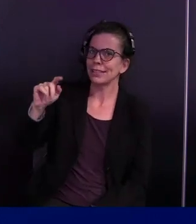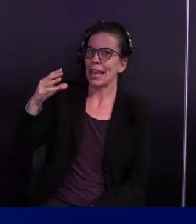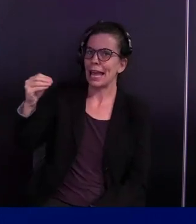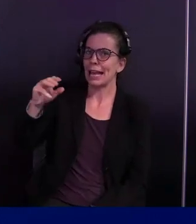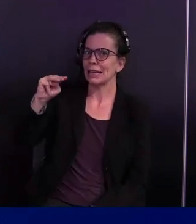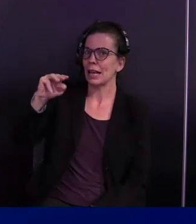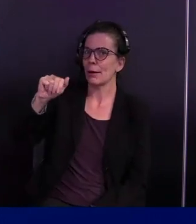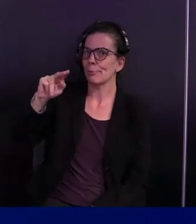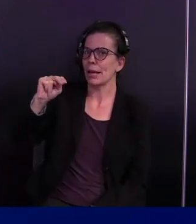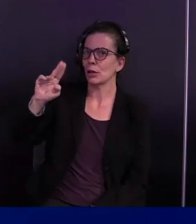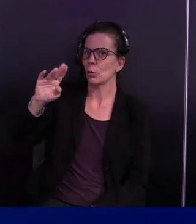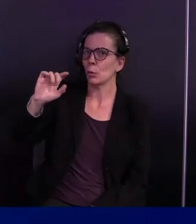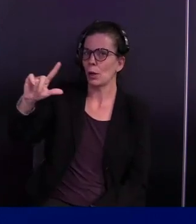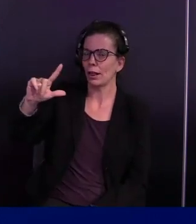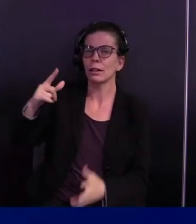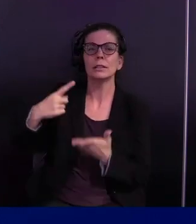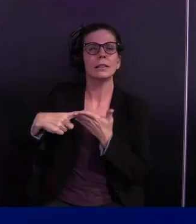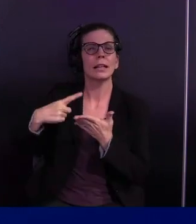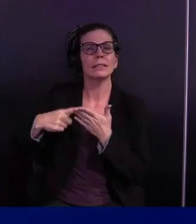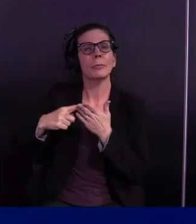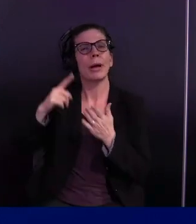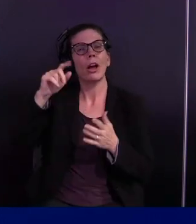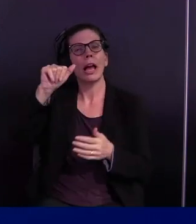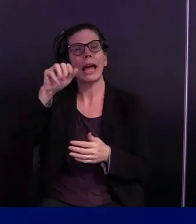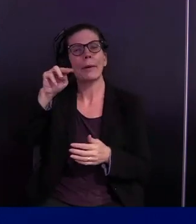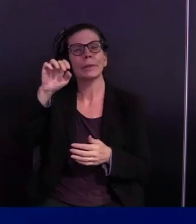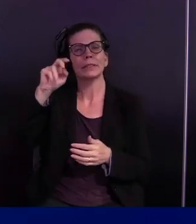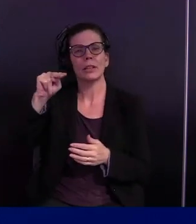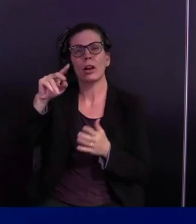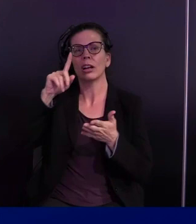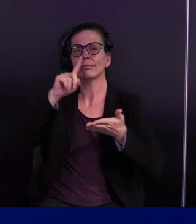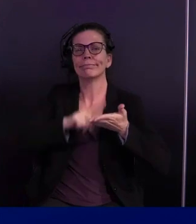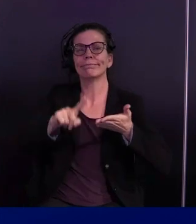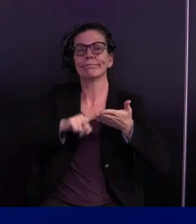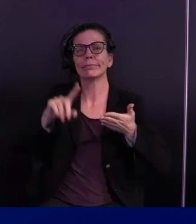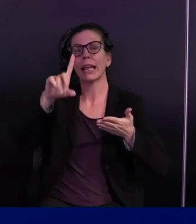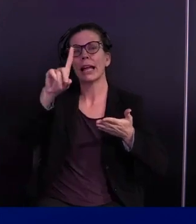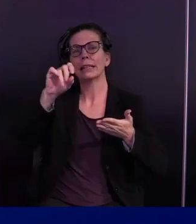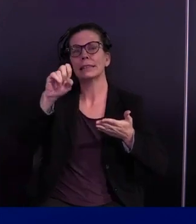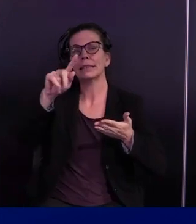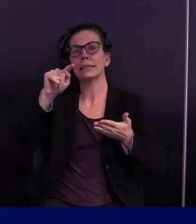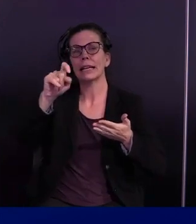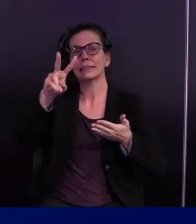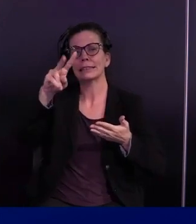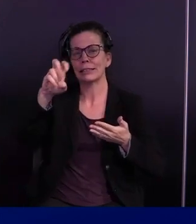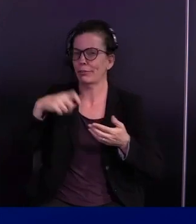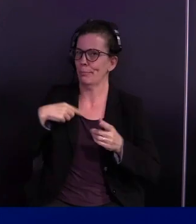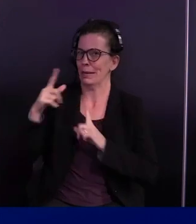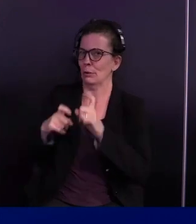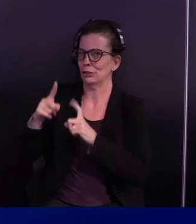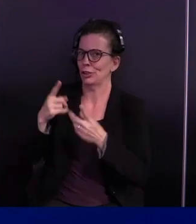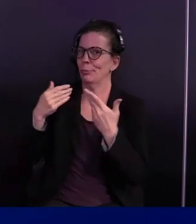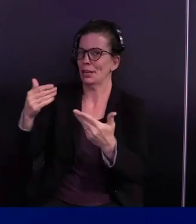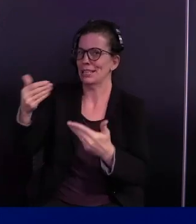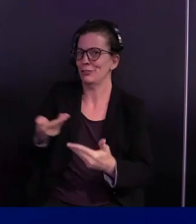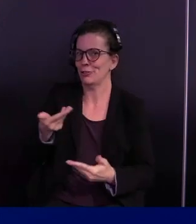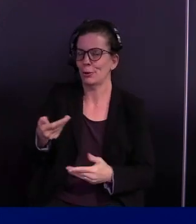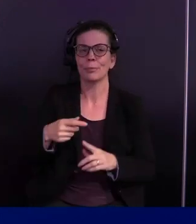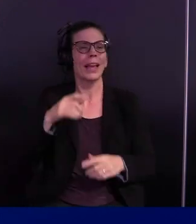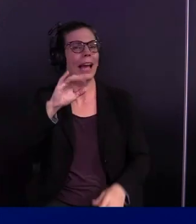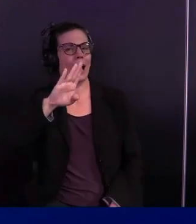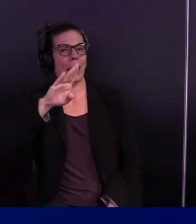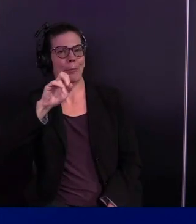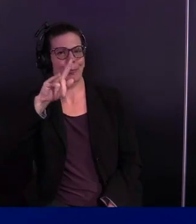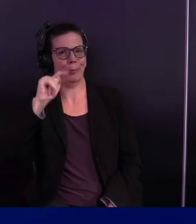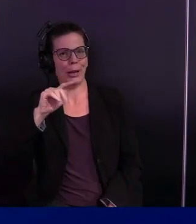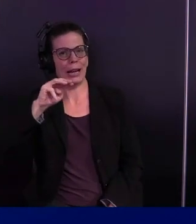talking here about Amazon Detective. I have a lot of questions, but guys, go ahead and introduce yourselves. Hey everyone, my name is Brent Maynard, and